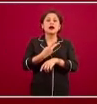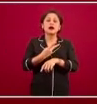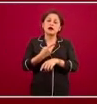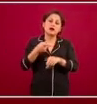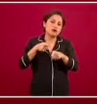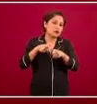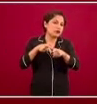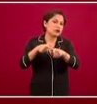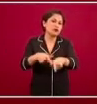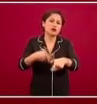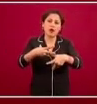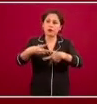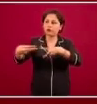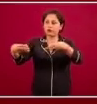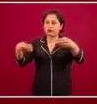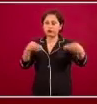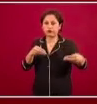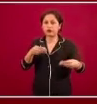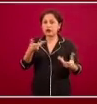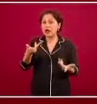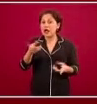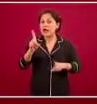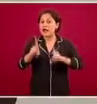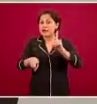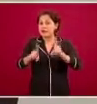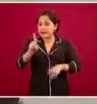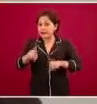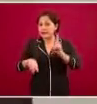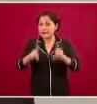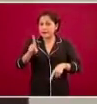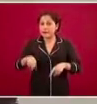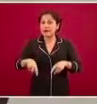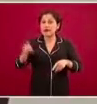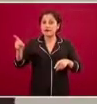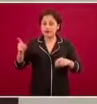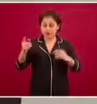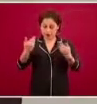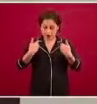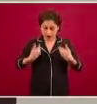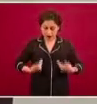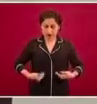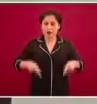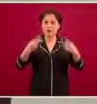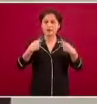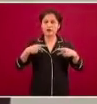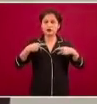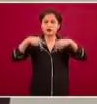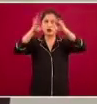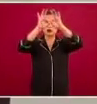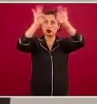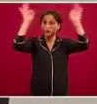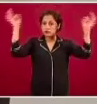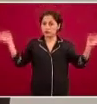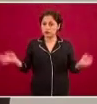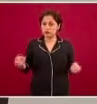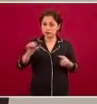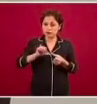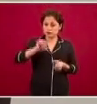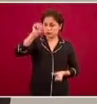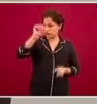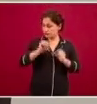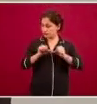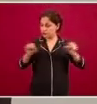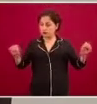going to be dispersing through the air. And if the sanitization time is not controlled,